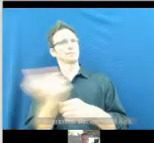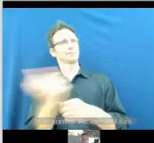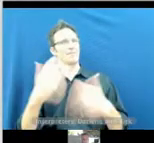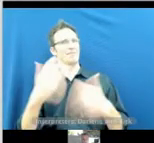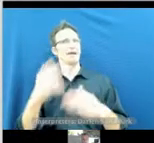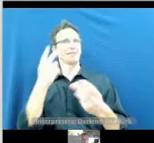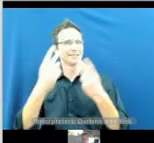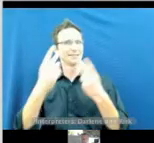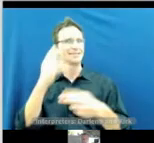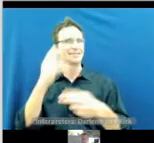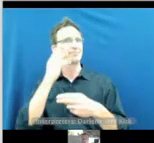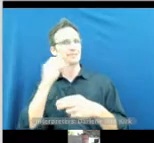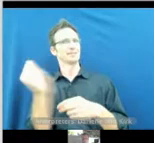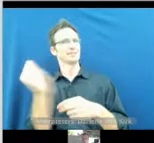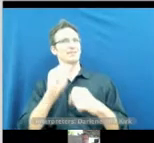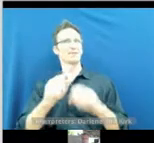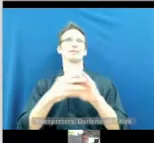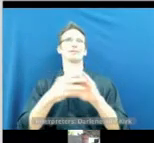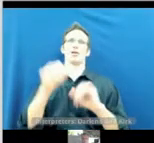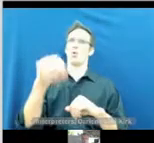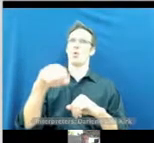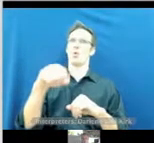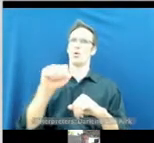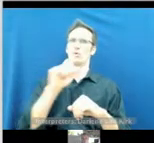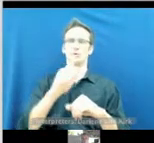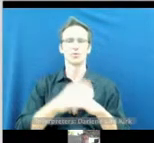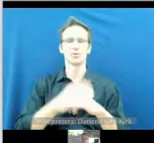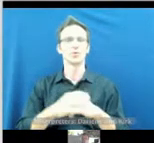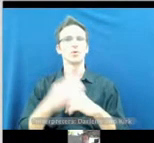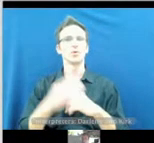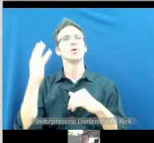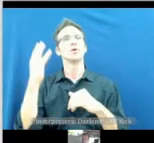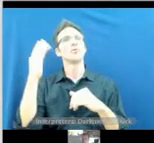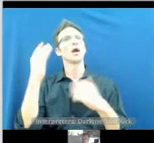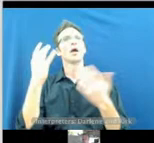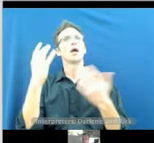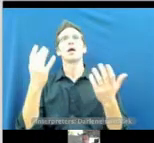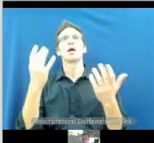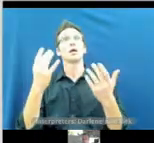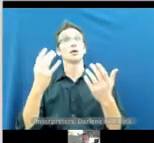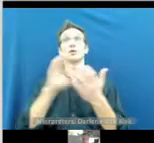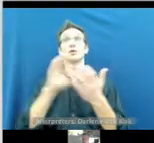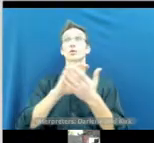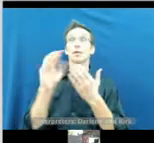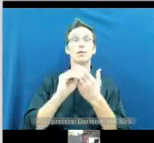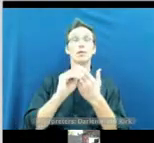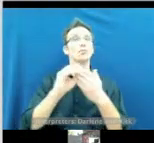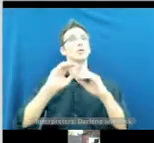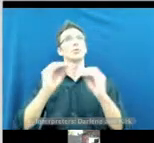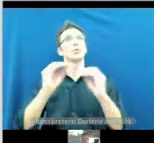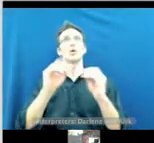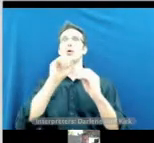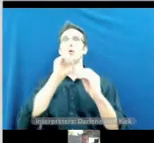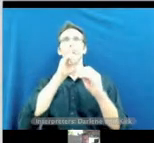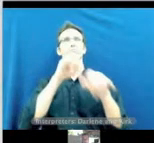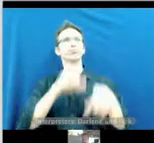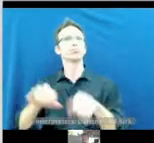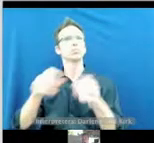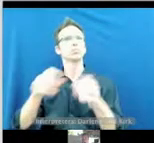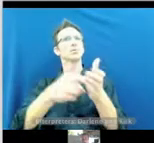sure. Because there's no main requirement of what sort of content should be incorporated.